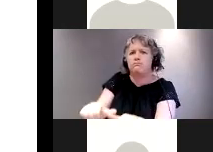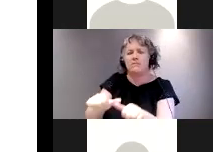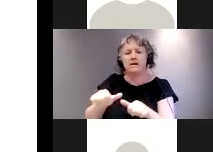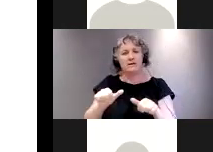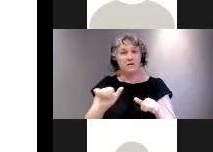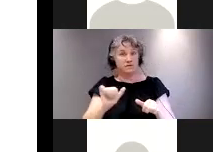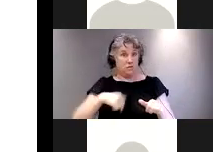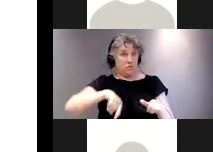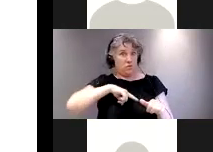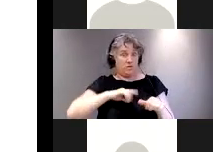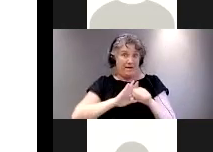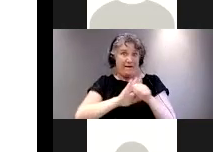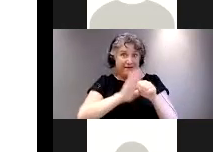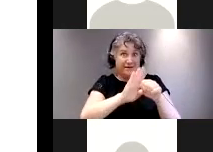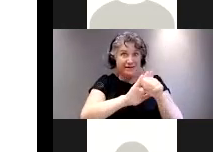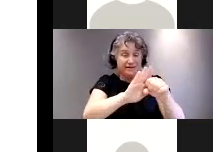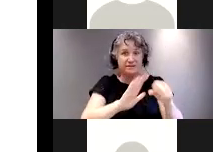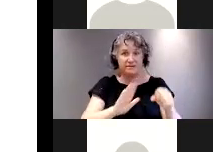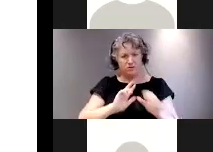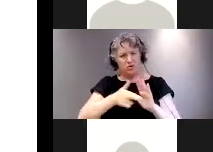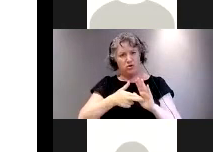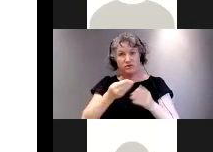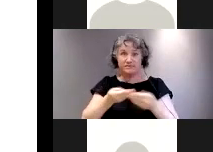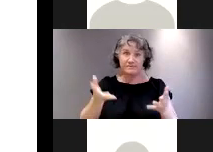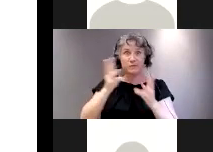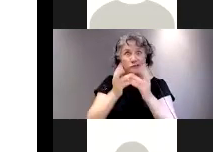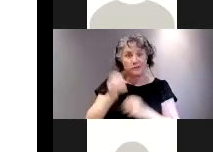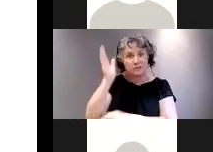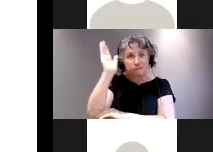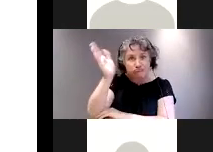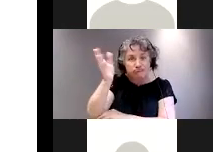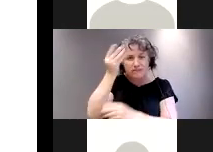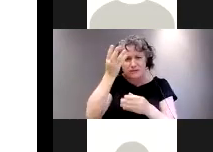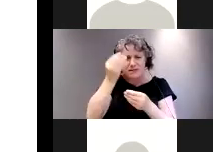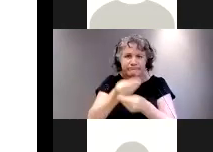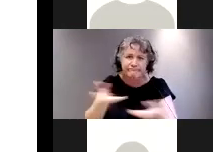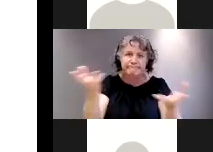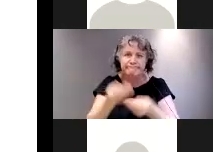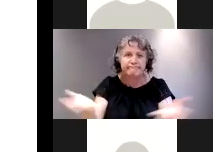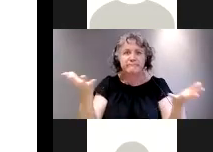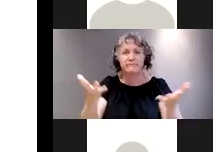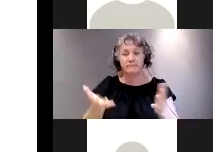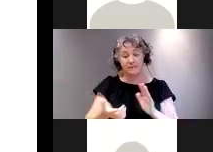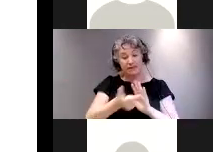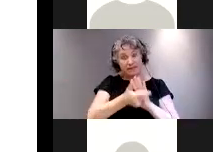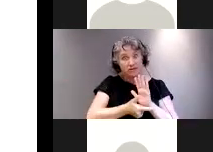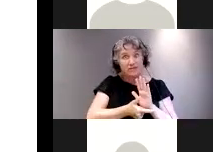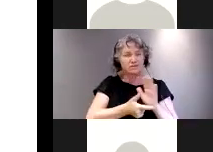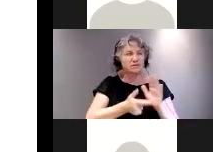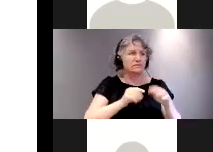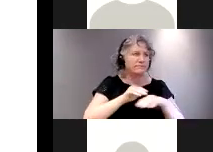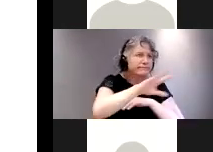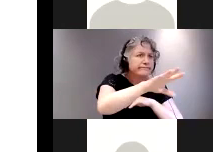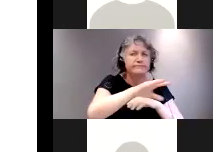our role is doing things like this and sharing information in terms of legislation and programming and funding,